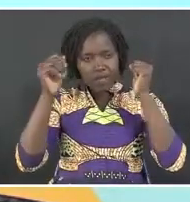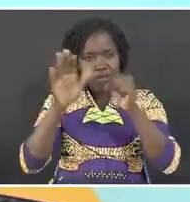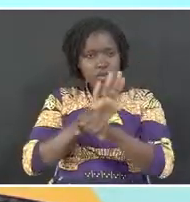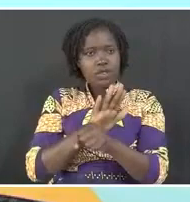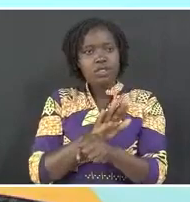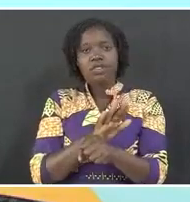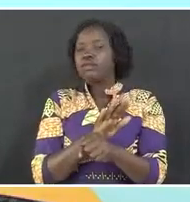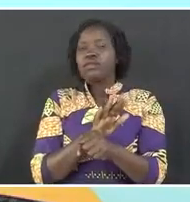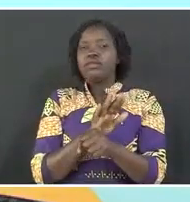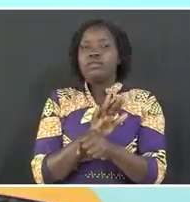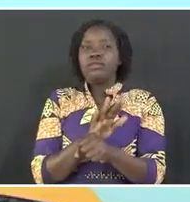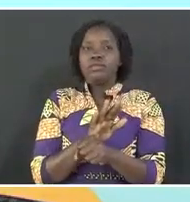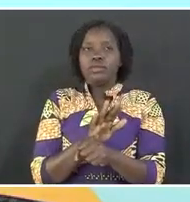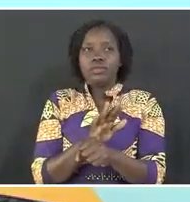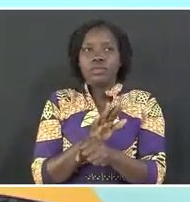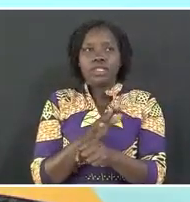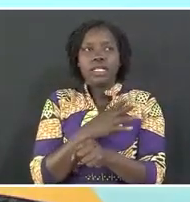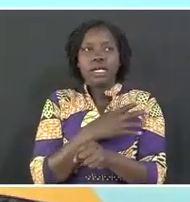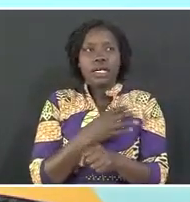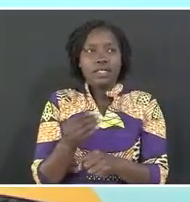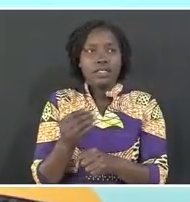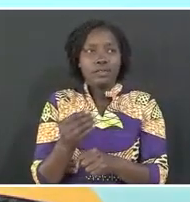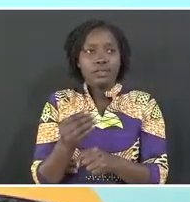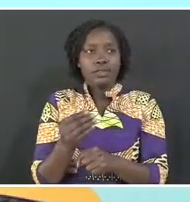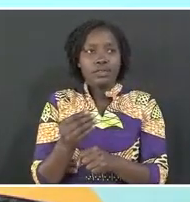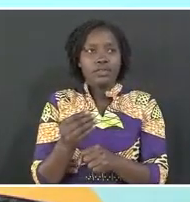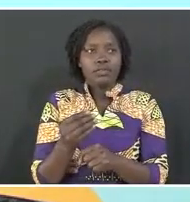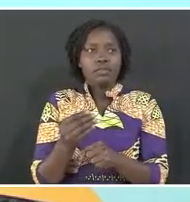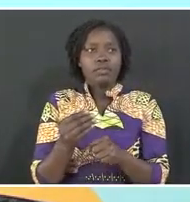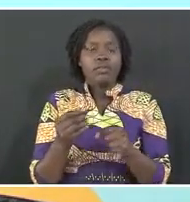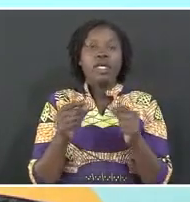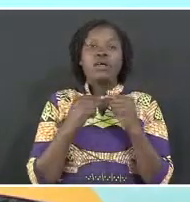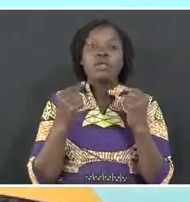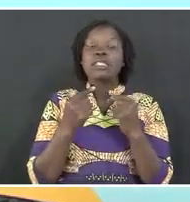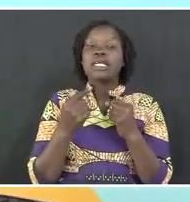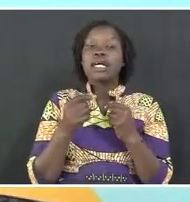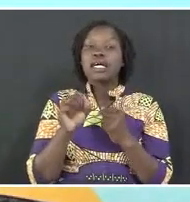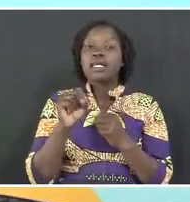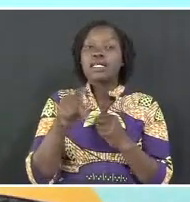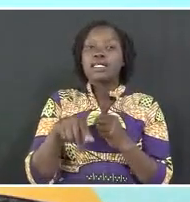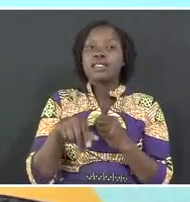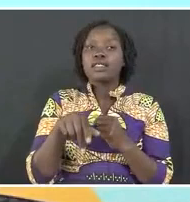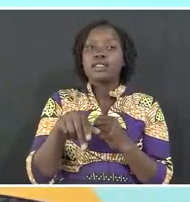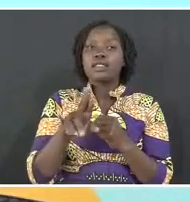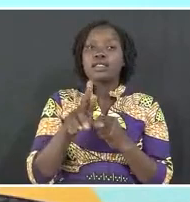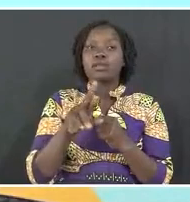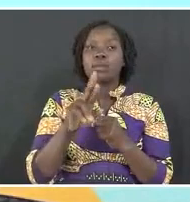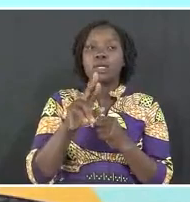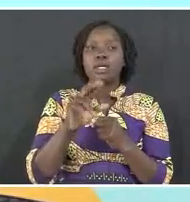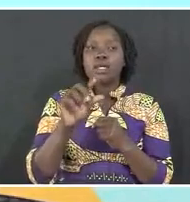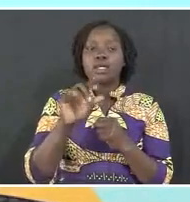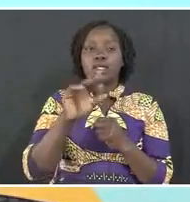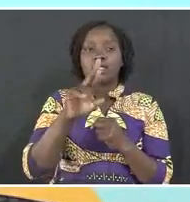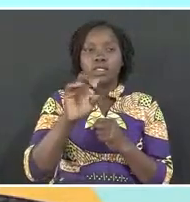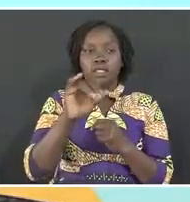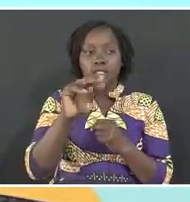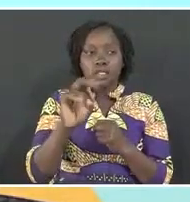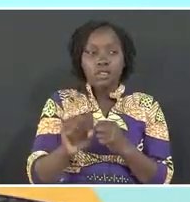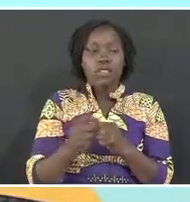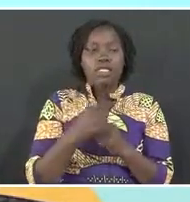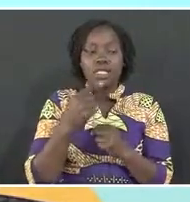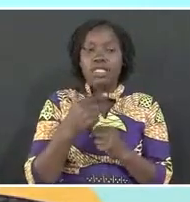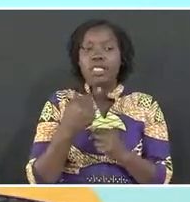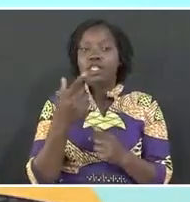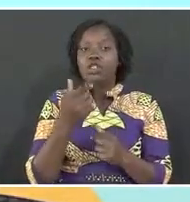mostly. And Pastor Spurgeon says that the Duke of Wellington said to